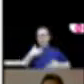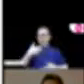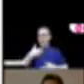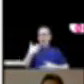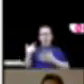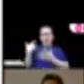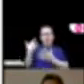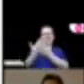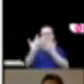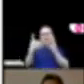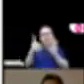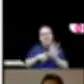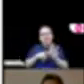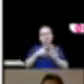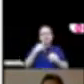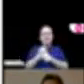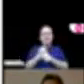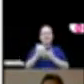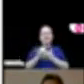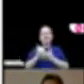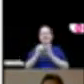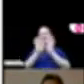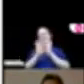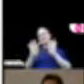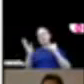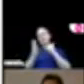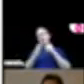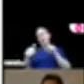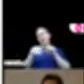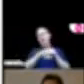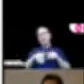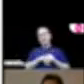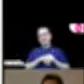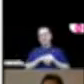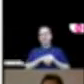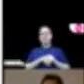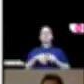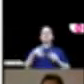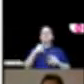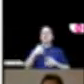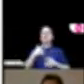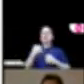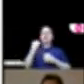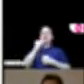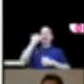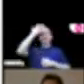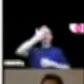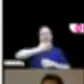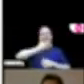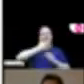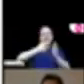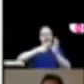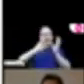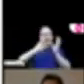make the gay scene more inclusive. They have included campaigns to stop blackface acts, like I've said earlier,